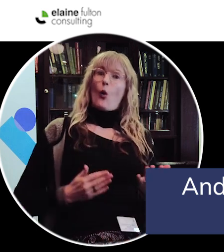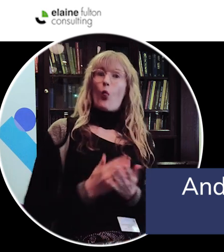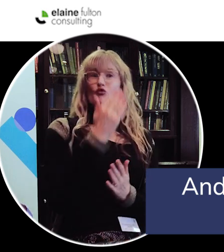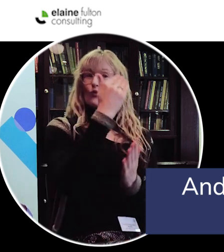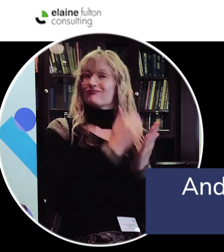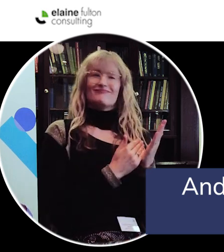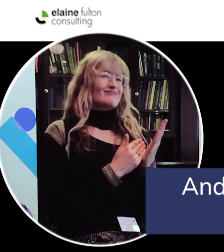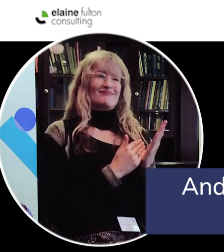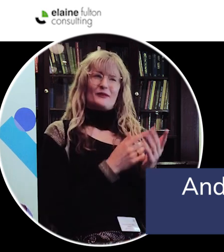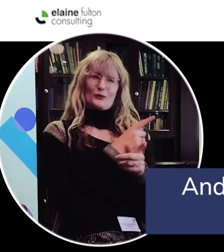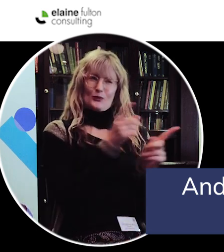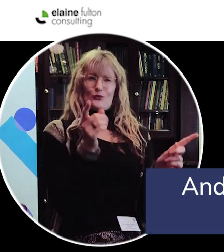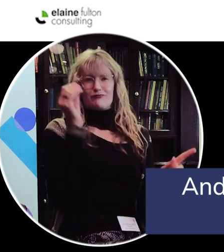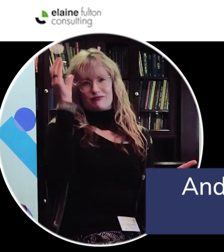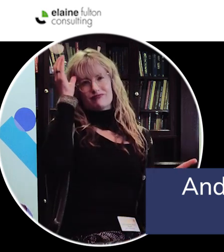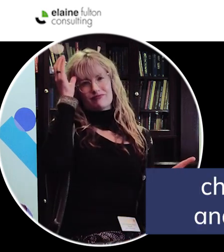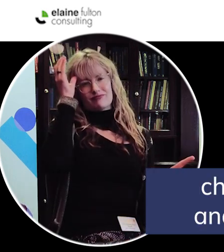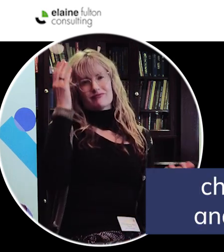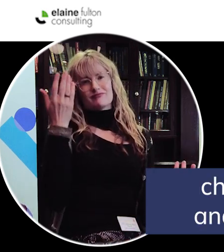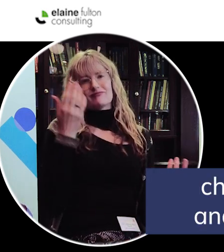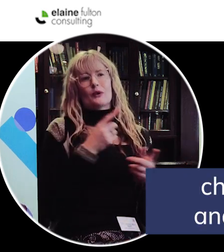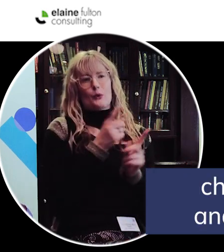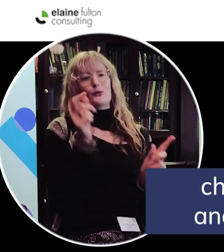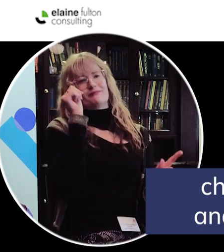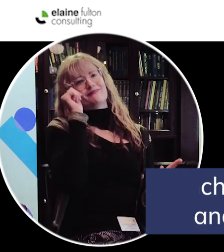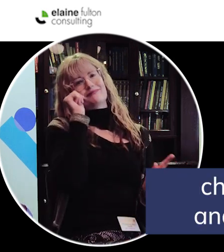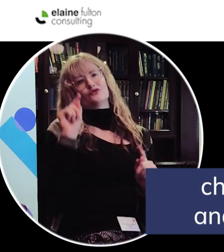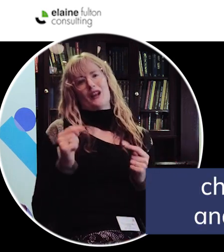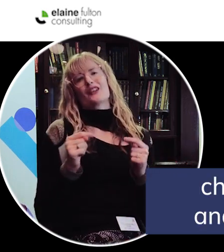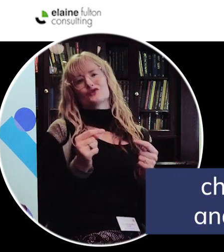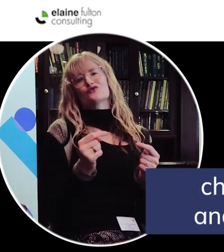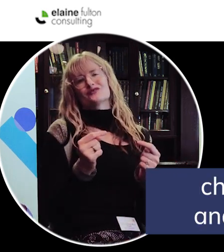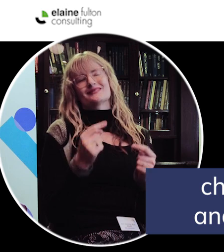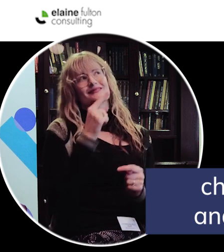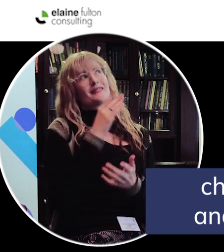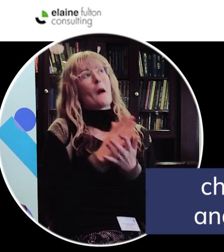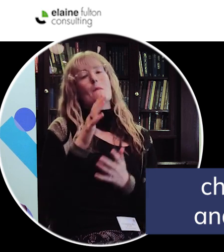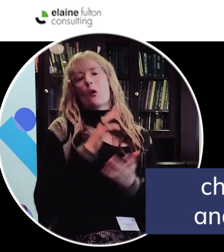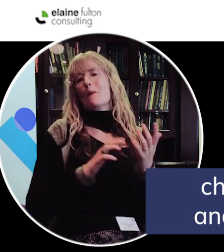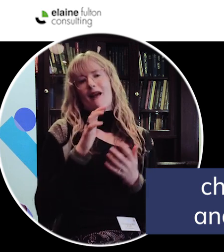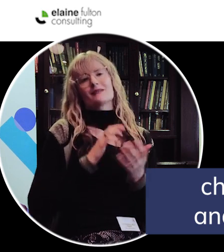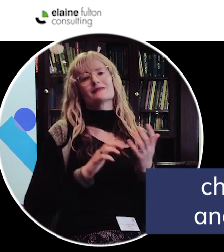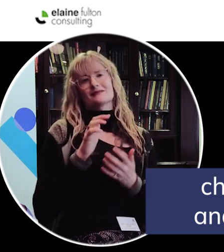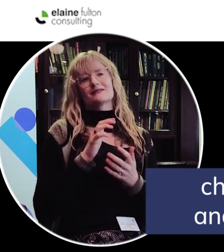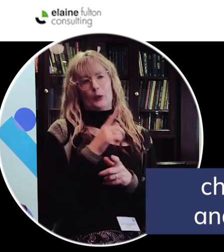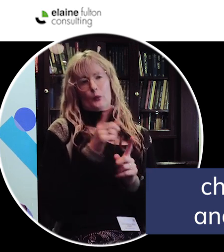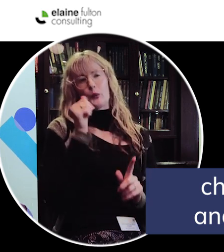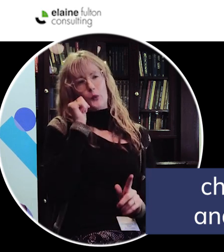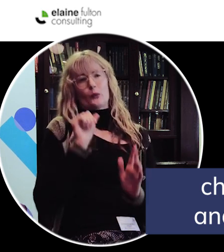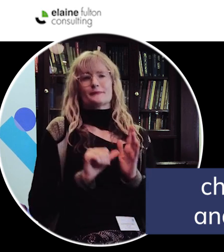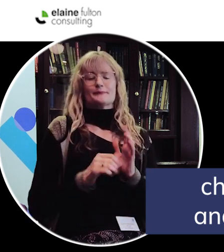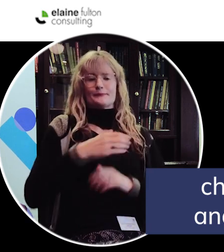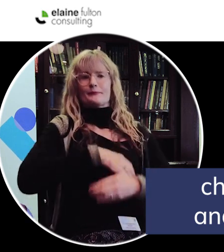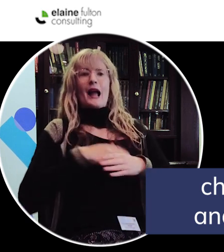probably because you're all very aware of all of the challenges and complexities of thinking about this and taking action